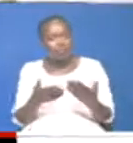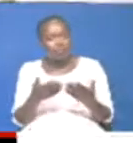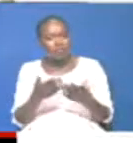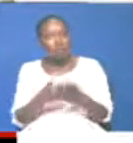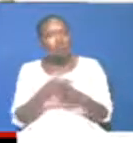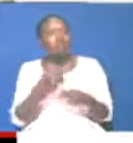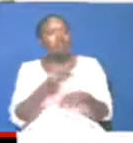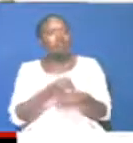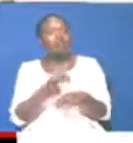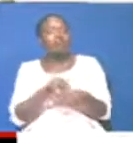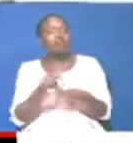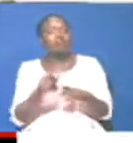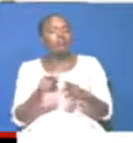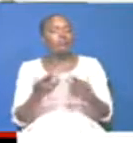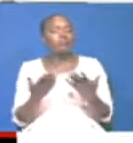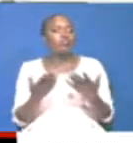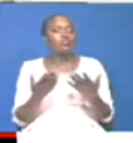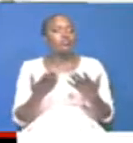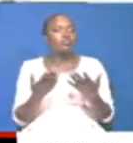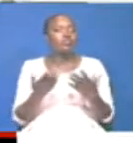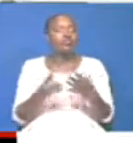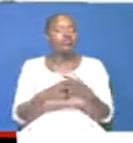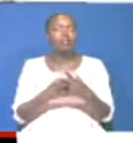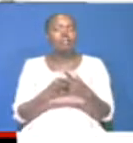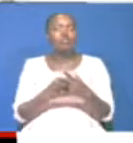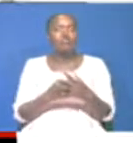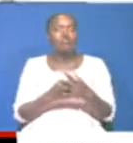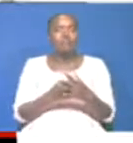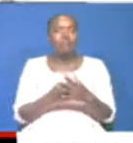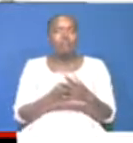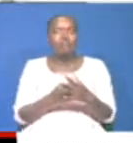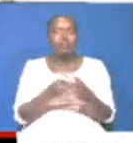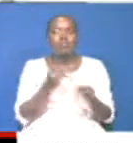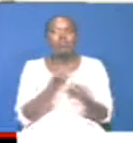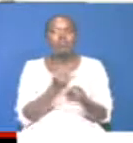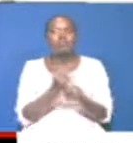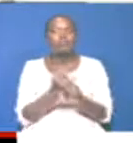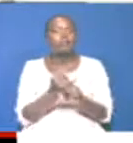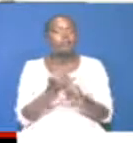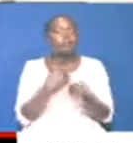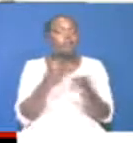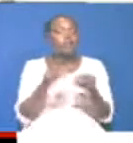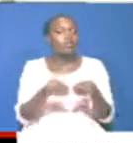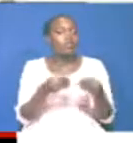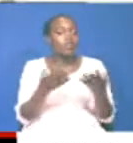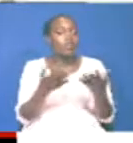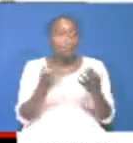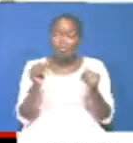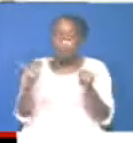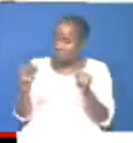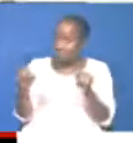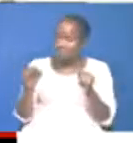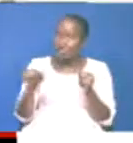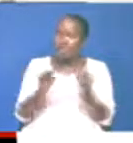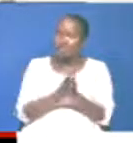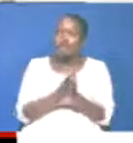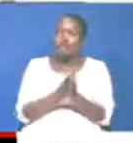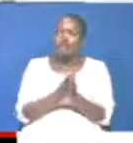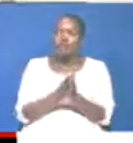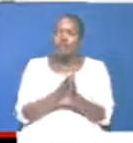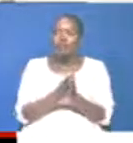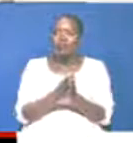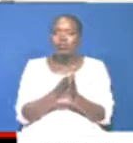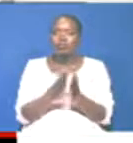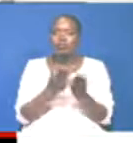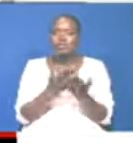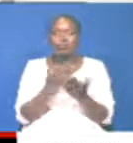being starstruck. Absolutely, and absolutely. On the job, you have to deliver. Absolutely. And the thing is,